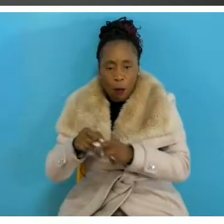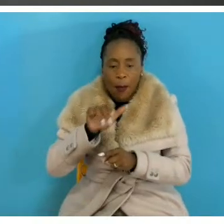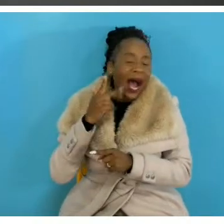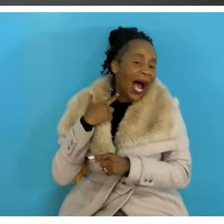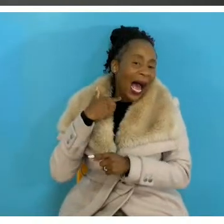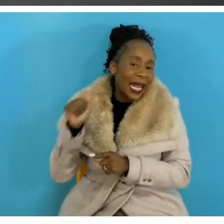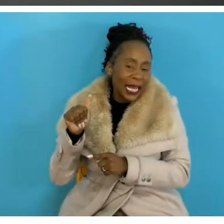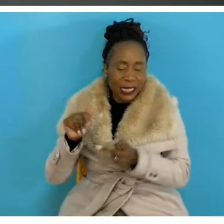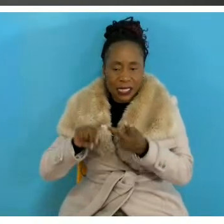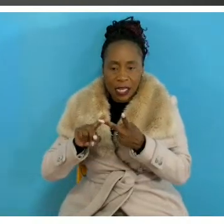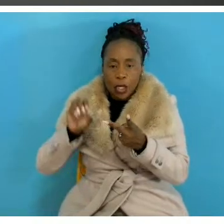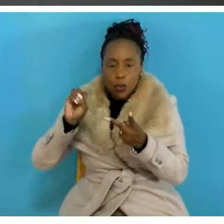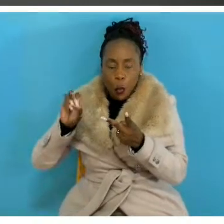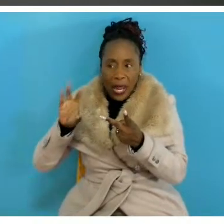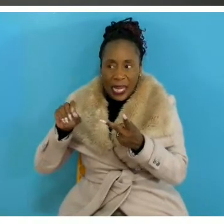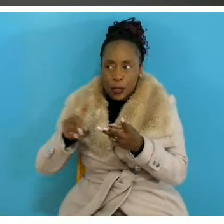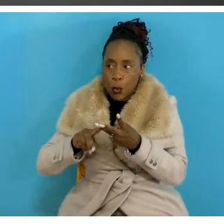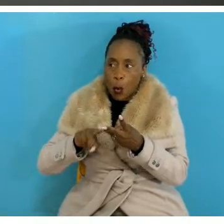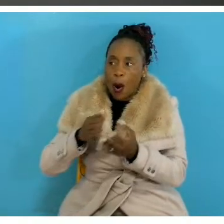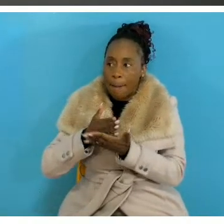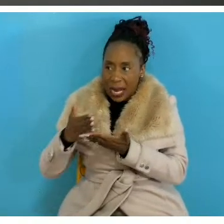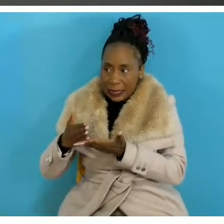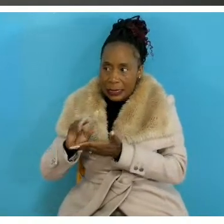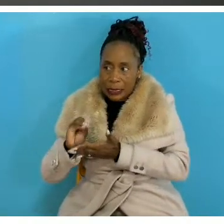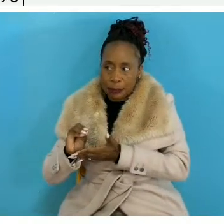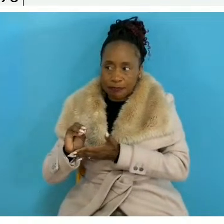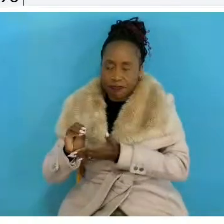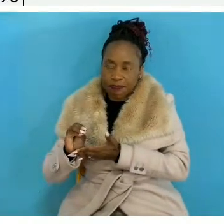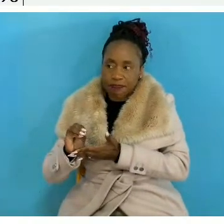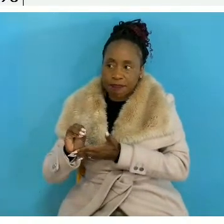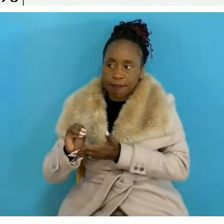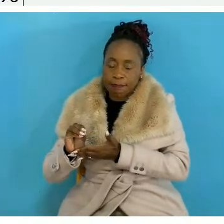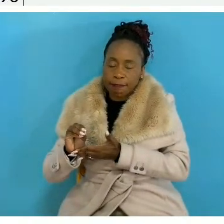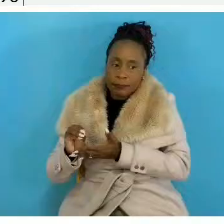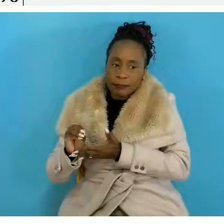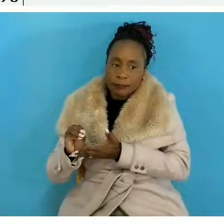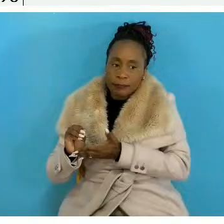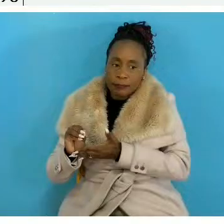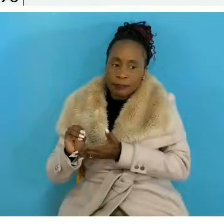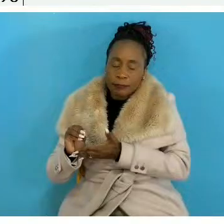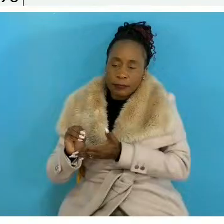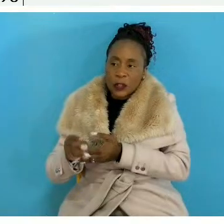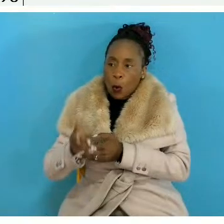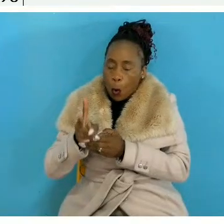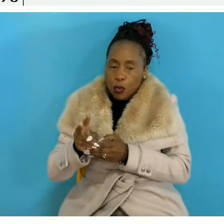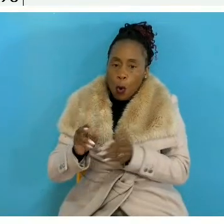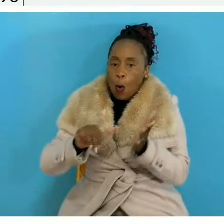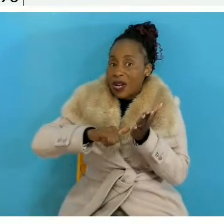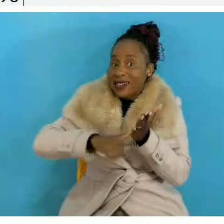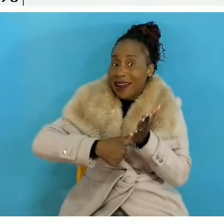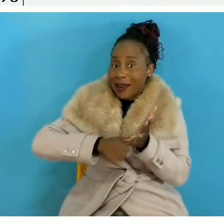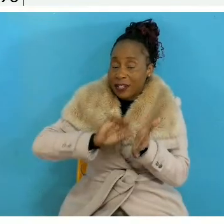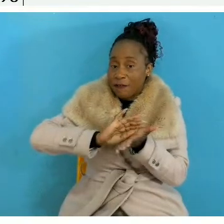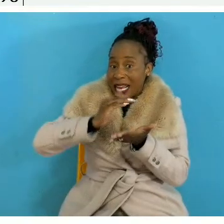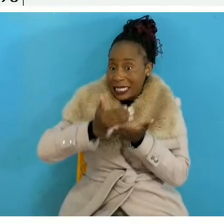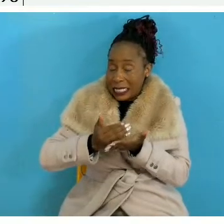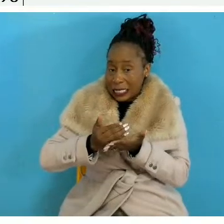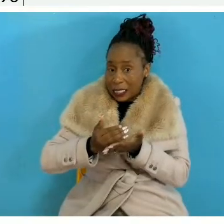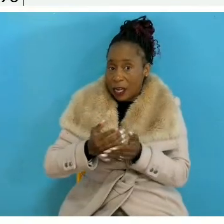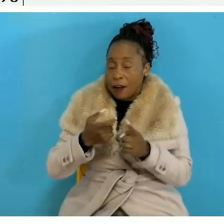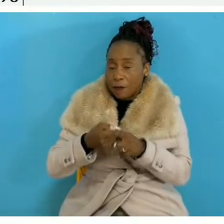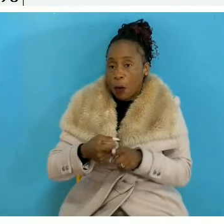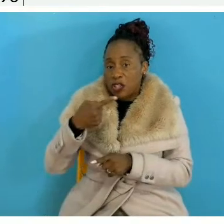are part of that list. Also, the grant funding in terms of the